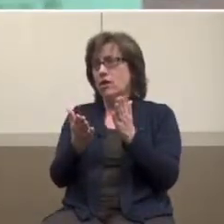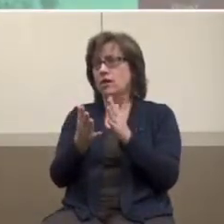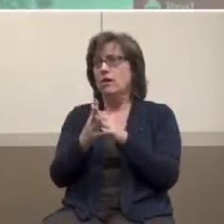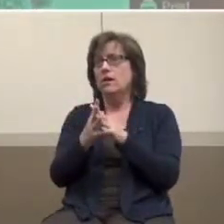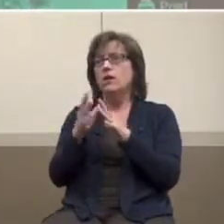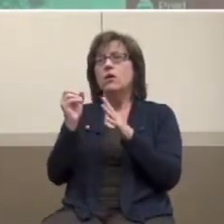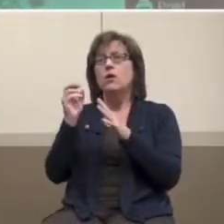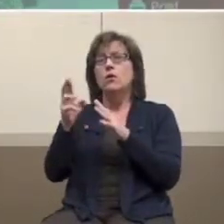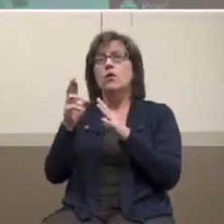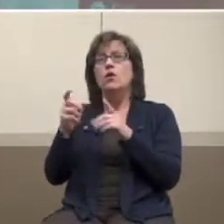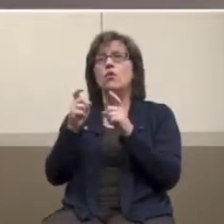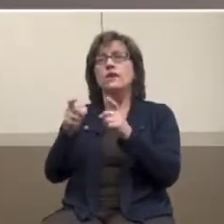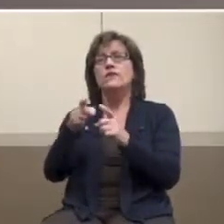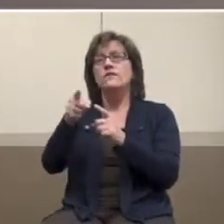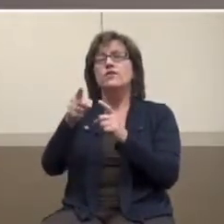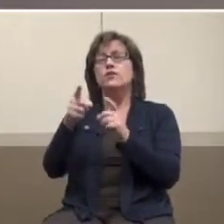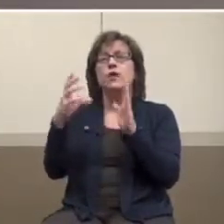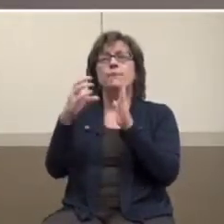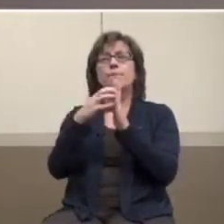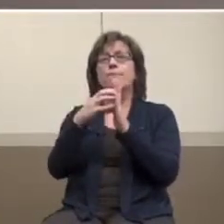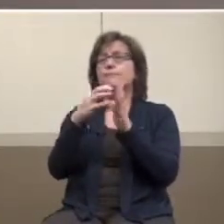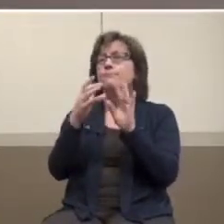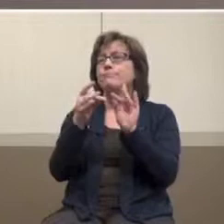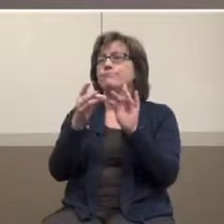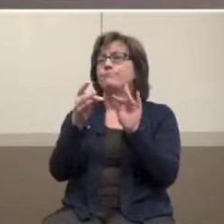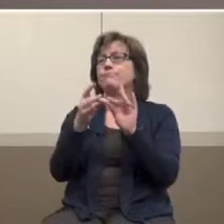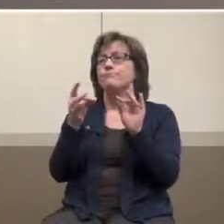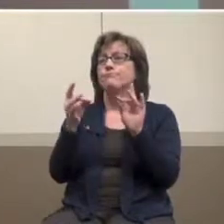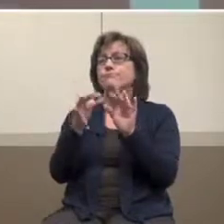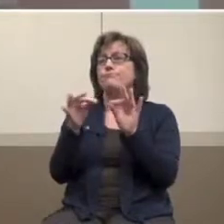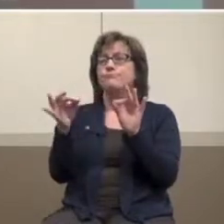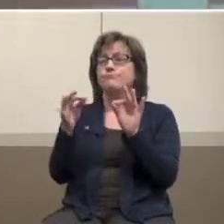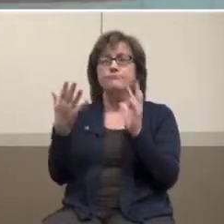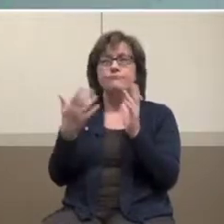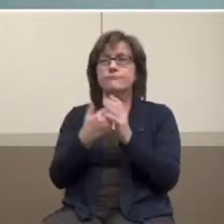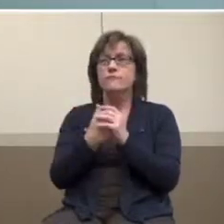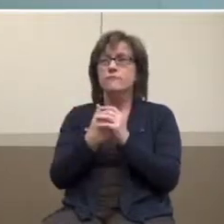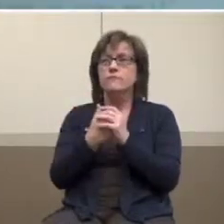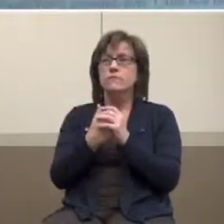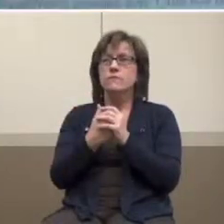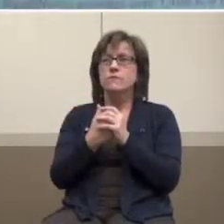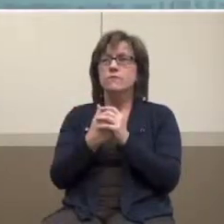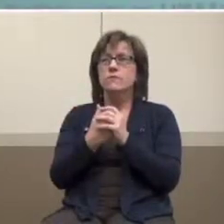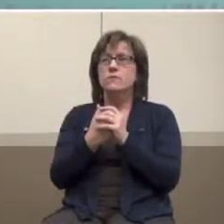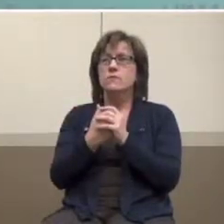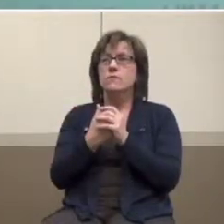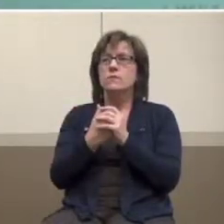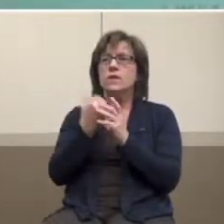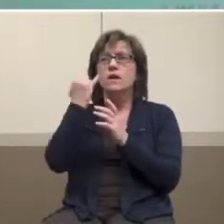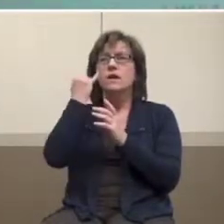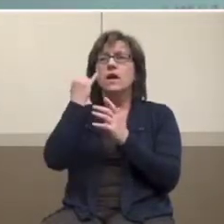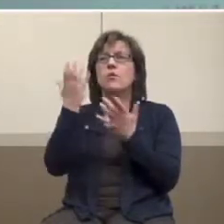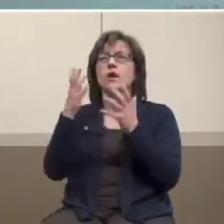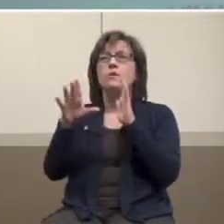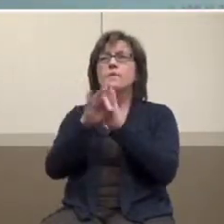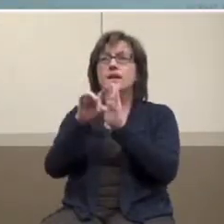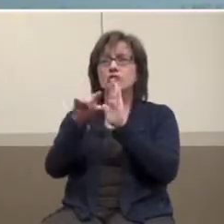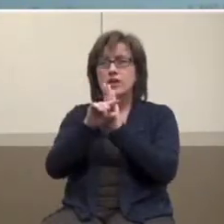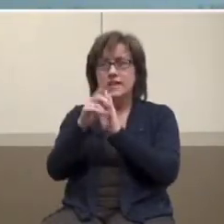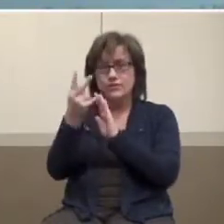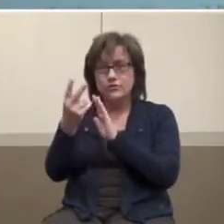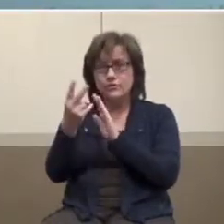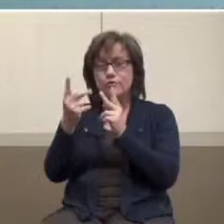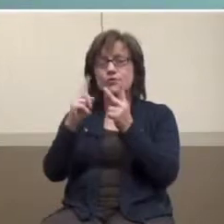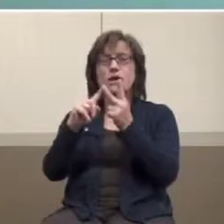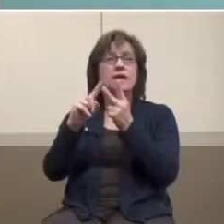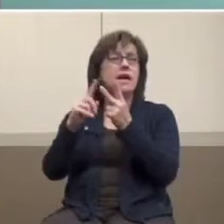or it'll give you a passage. So if I wanted to pick, let's say grade 2, and I wanted